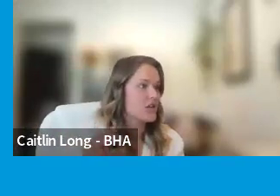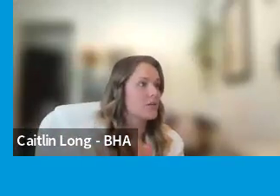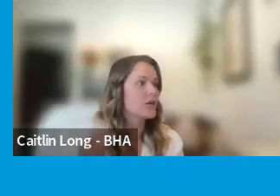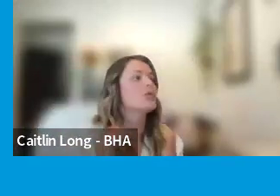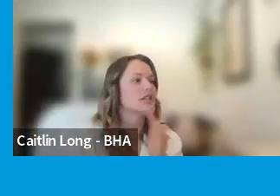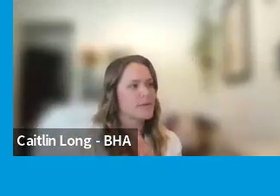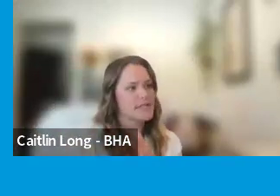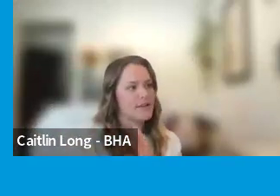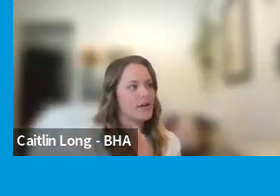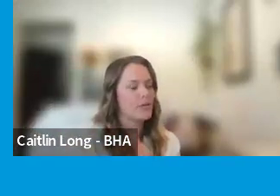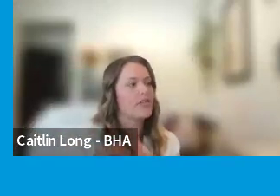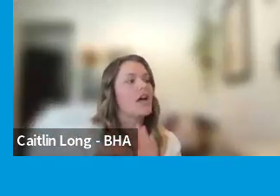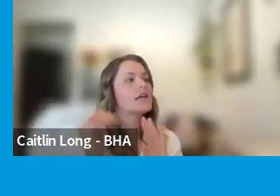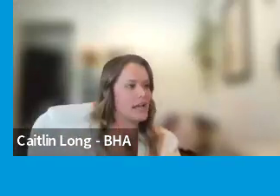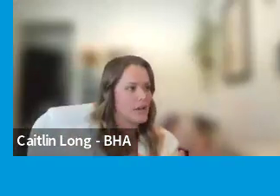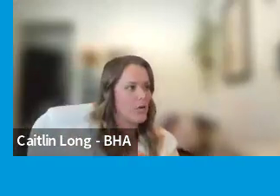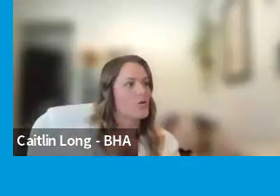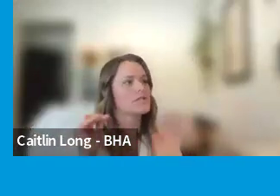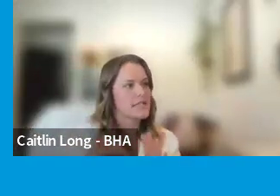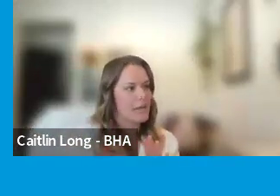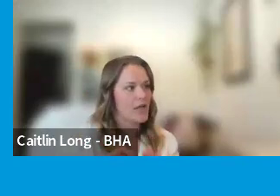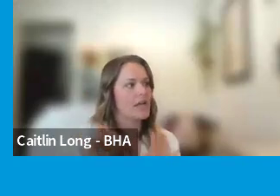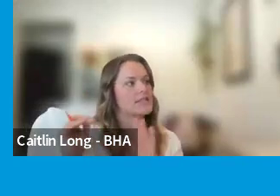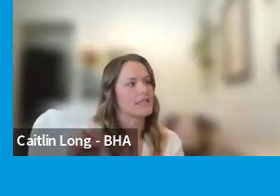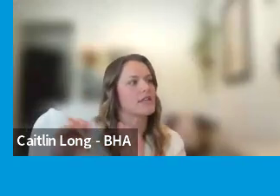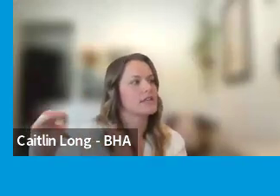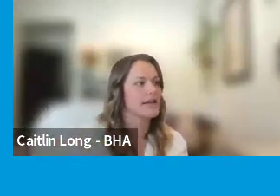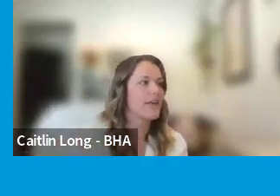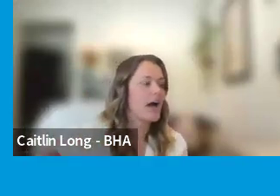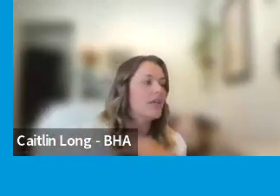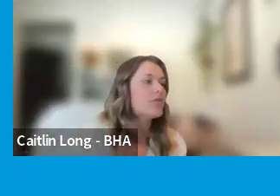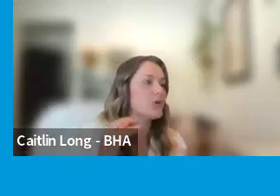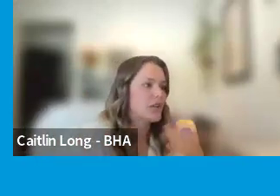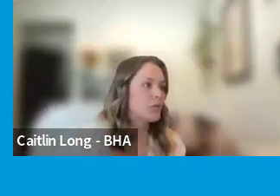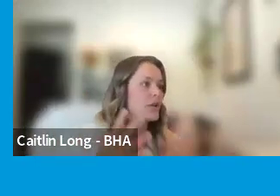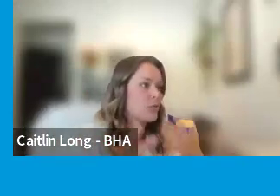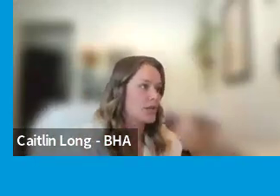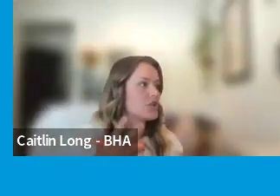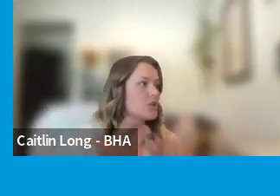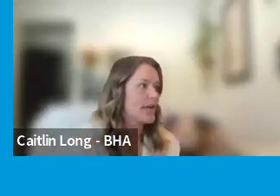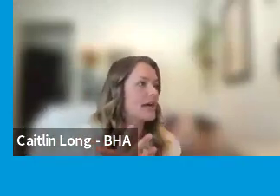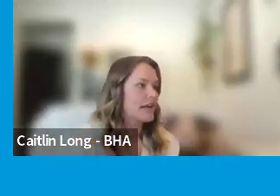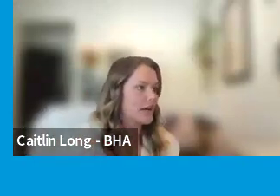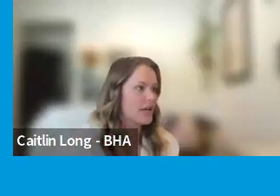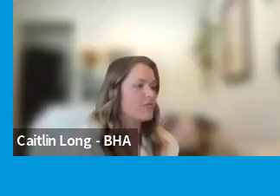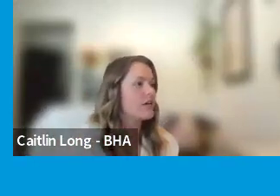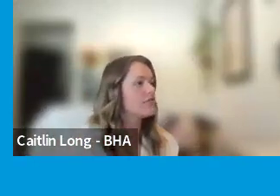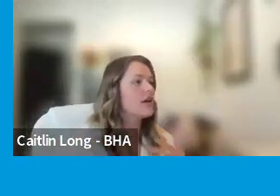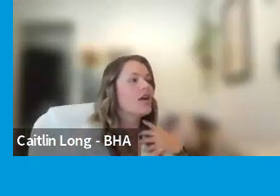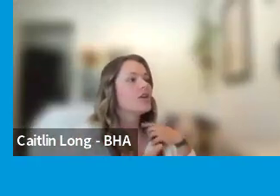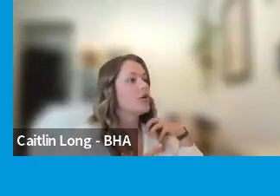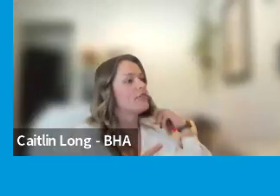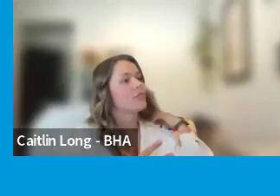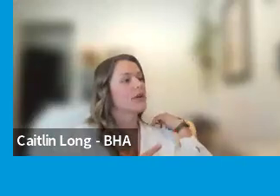where we can start being really specific with setting goals and timelines and things like that. And then we can work to create that narrative